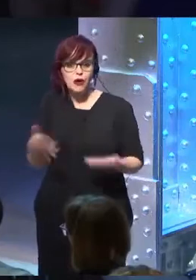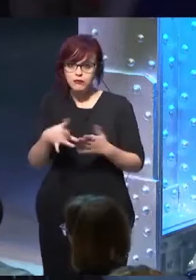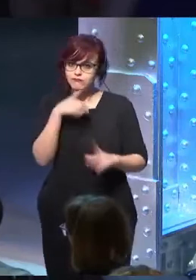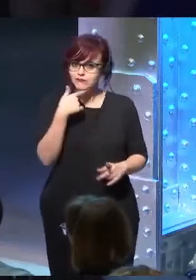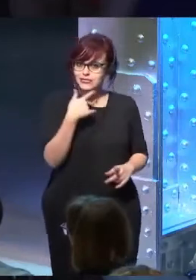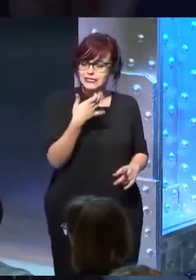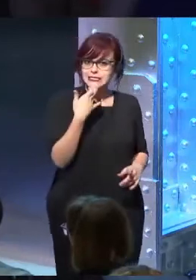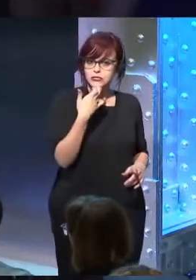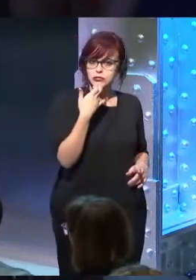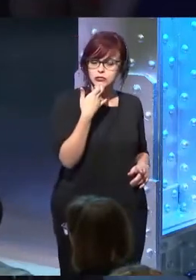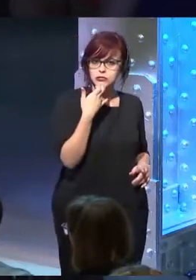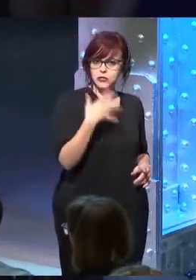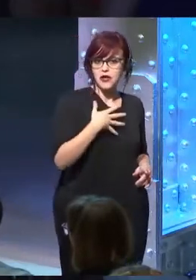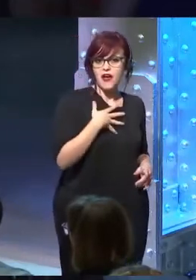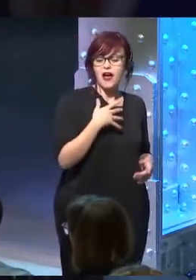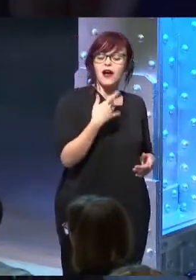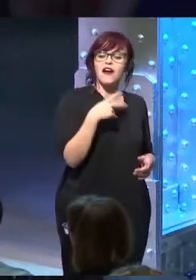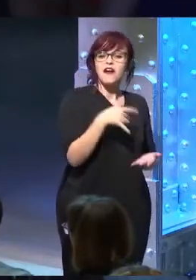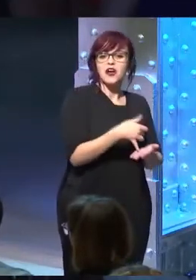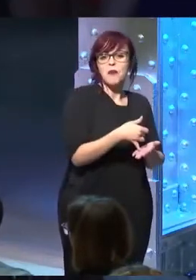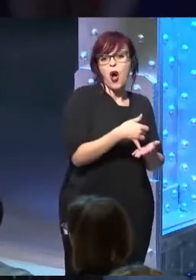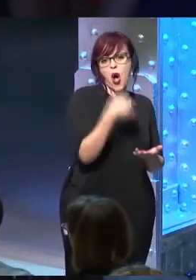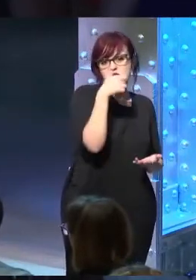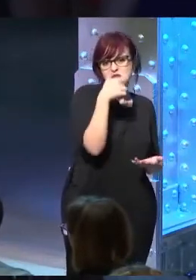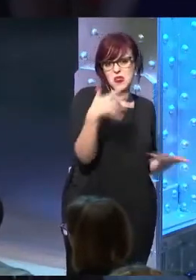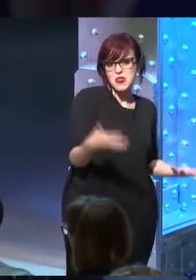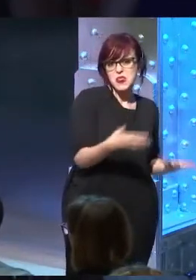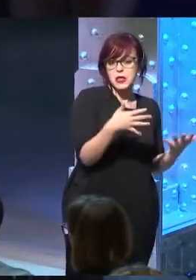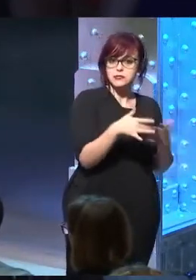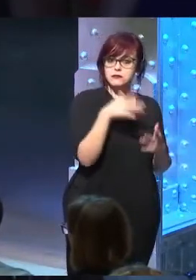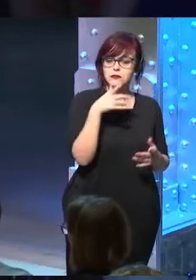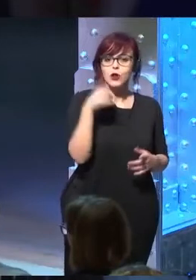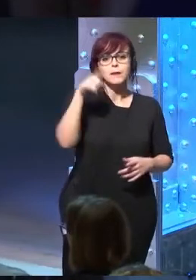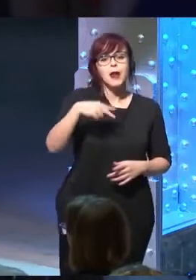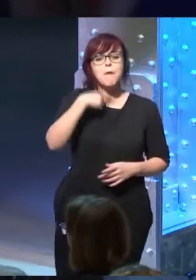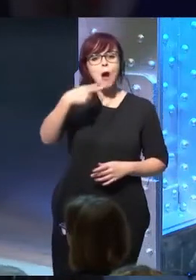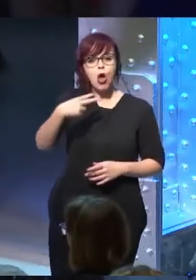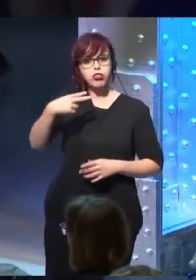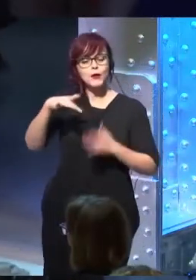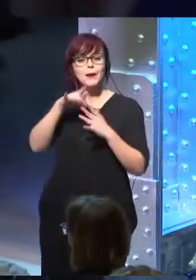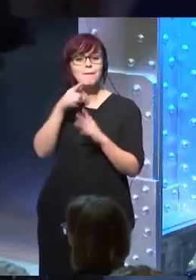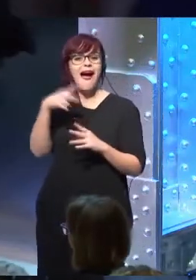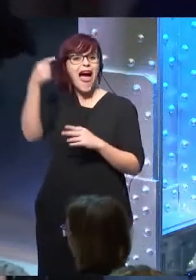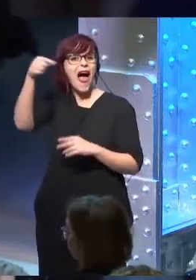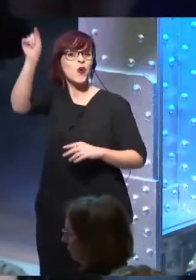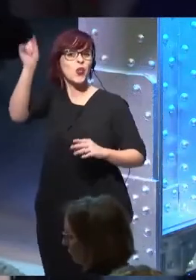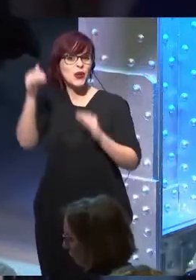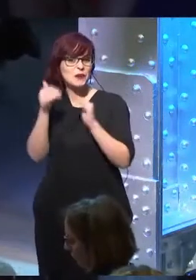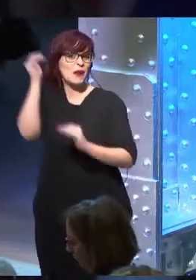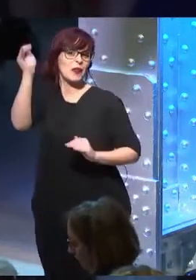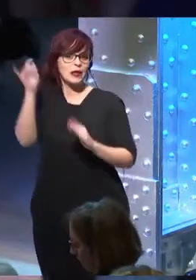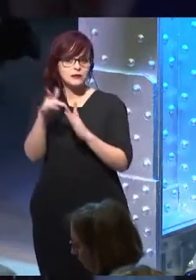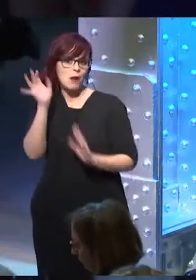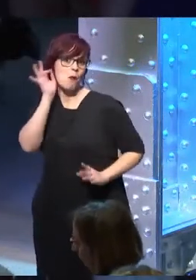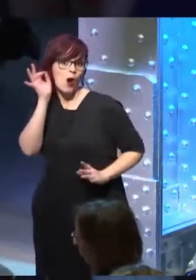voice indicated female cowardice, right? And one 2nd